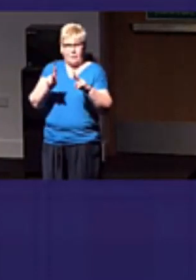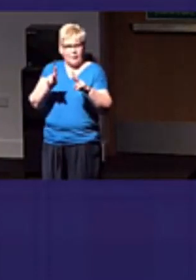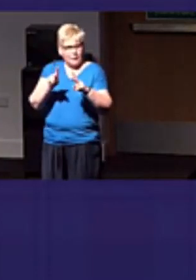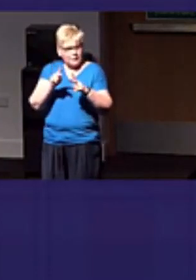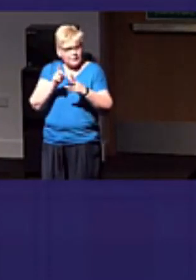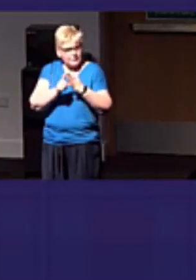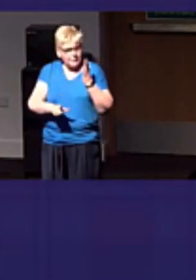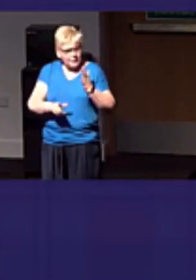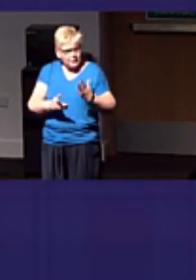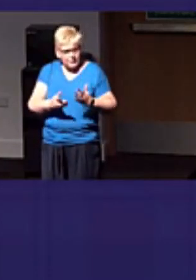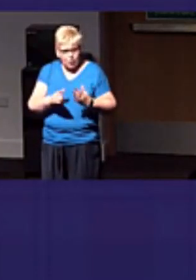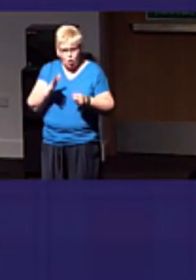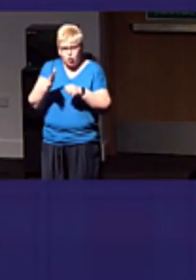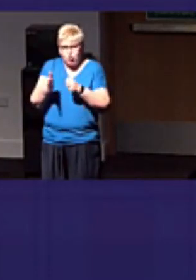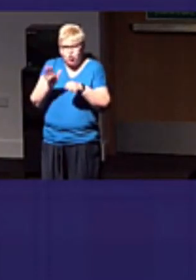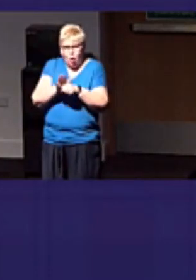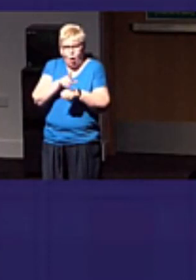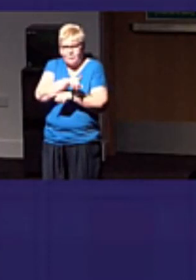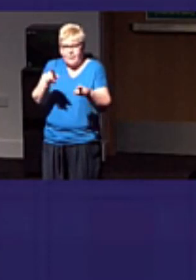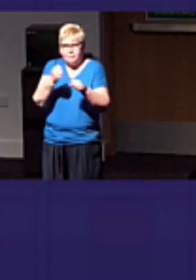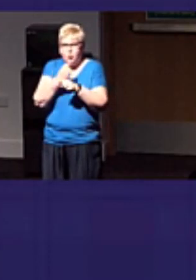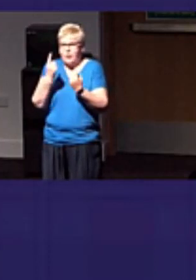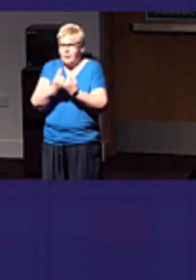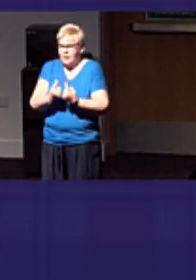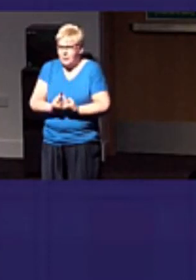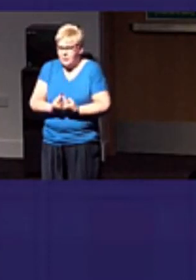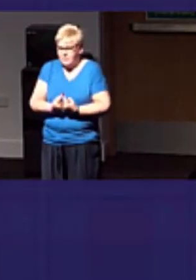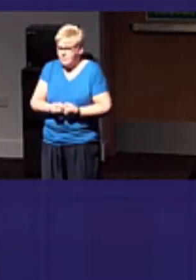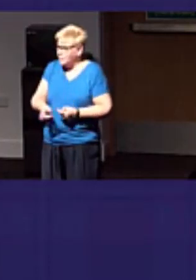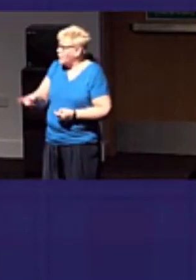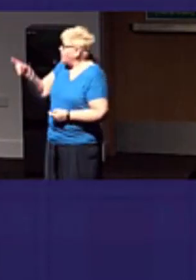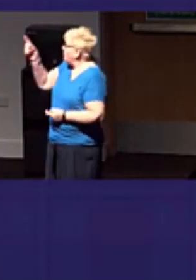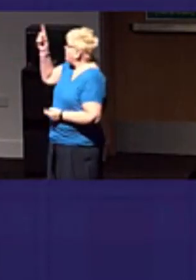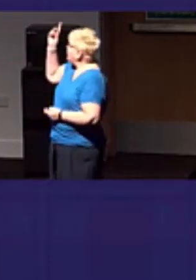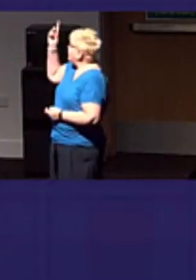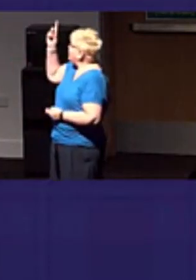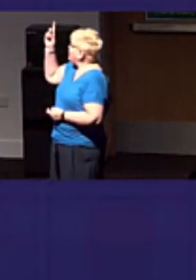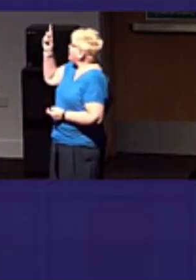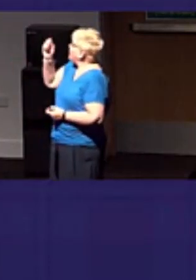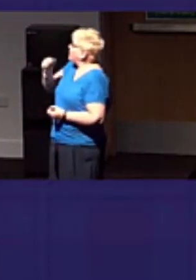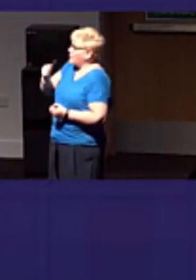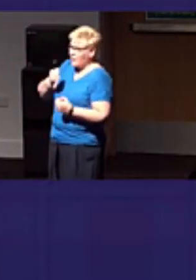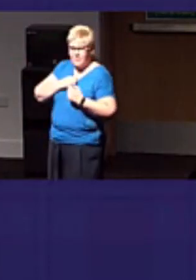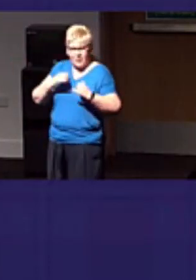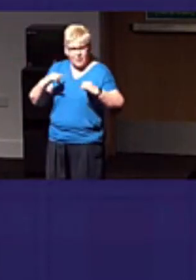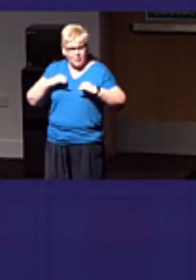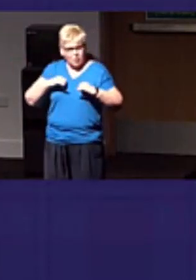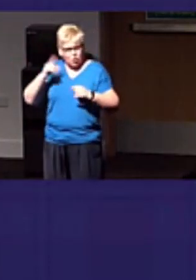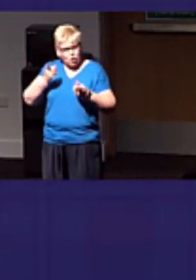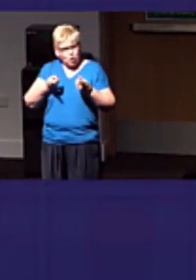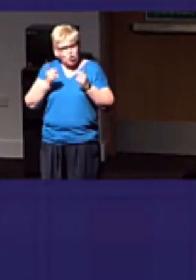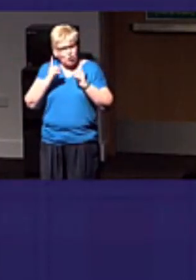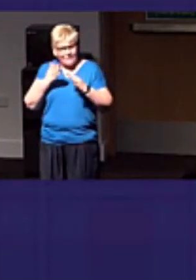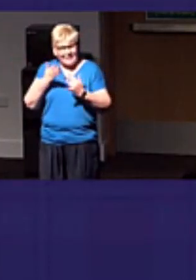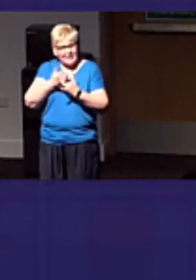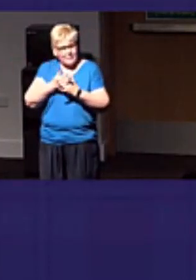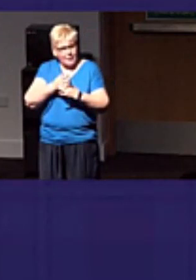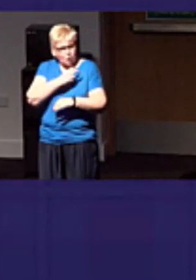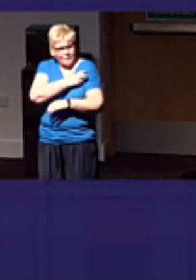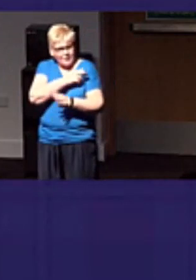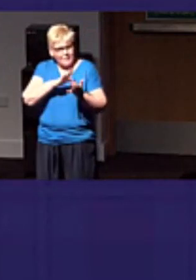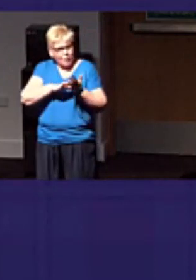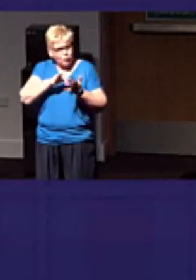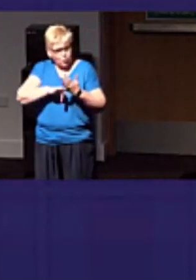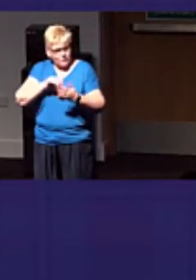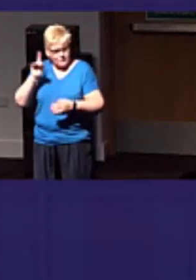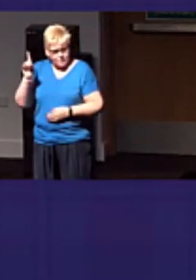stops them from doing specific things. In this image you're seeing in the middle my boss, Jenny Leigh-Fleury, who's the Chief Accessibility Officer at Microsoft, who's